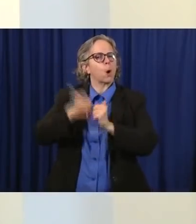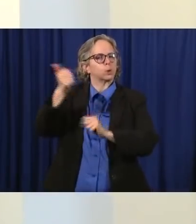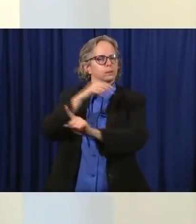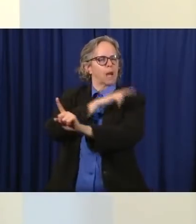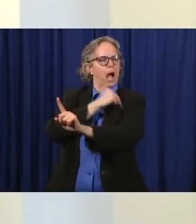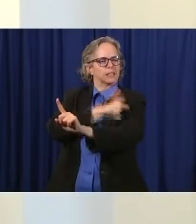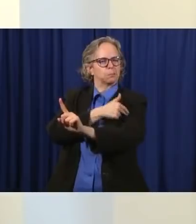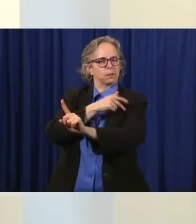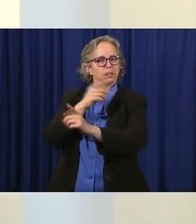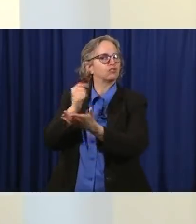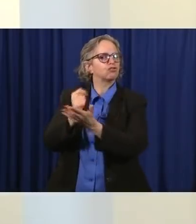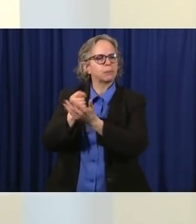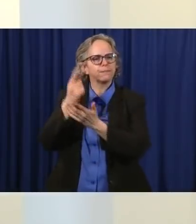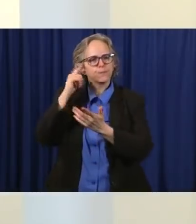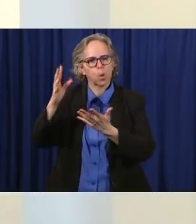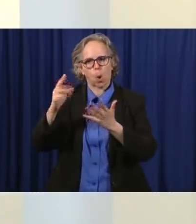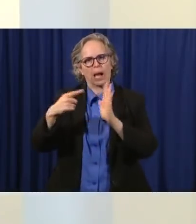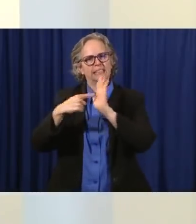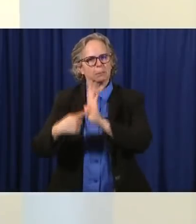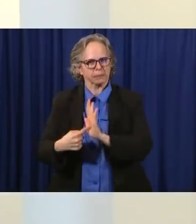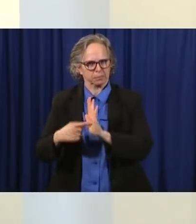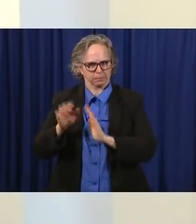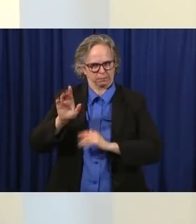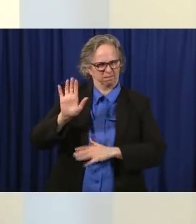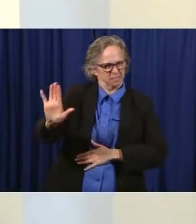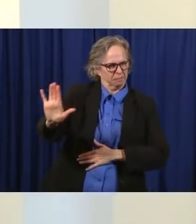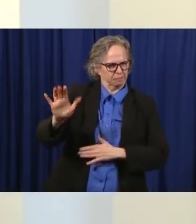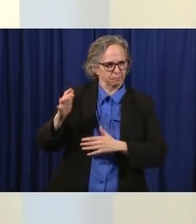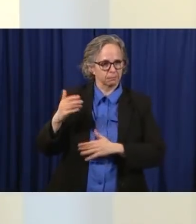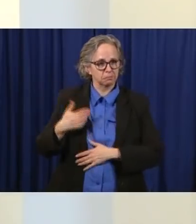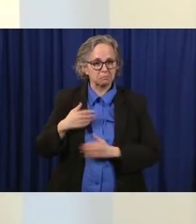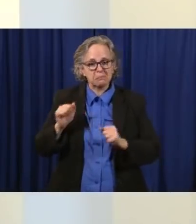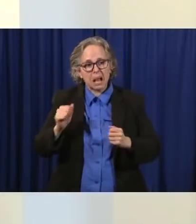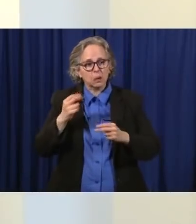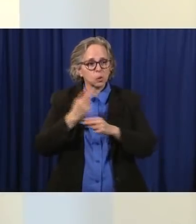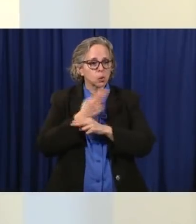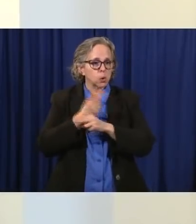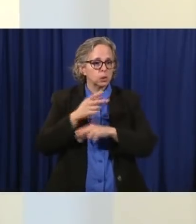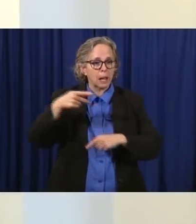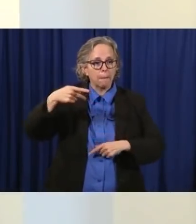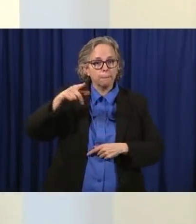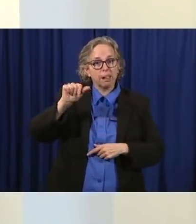using now convalescent plasma or serum is something, and again, I'll